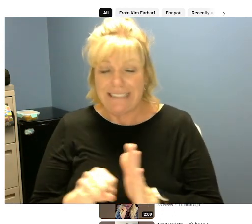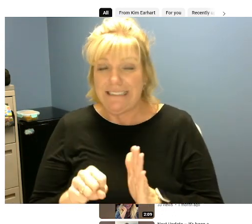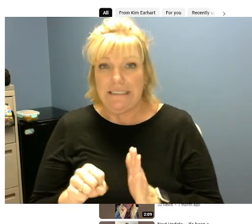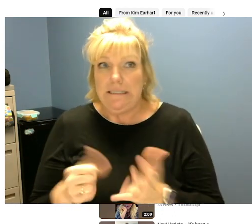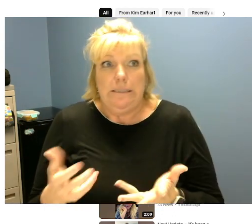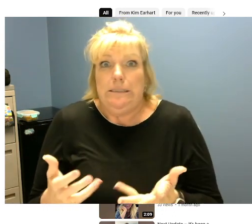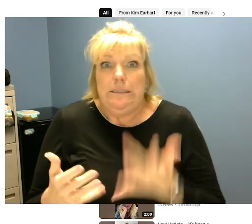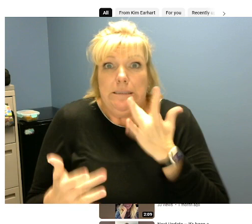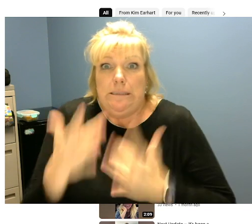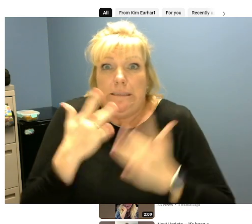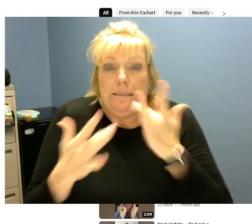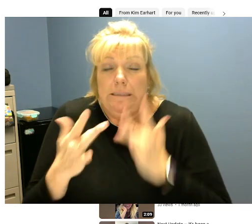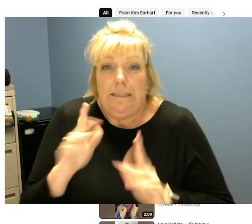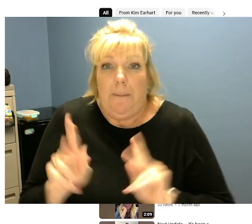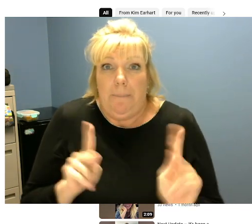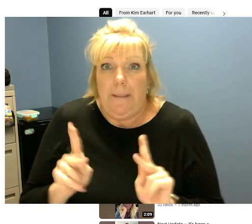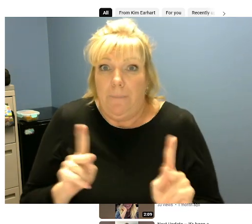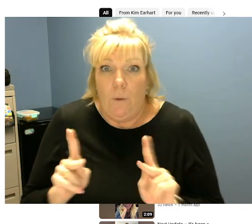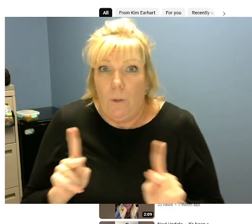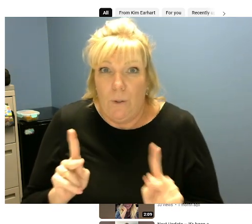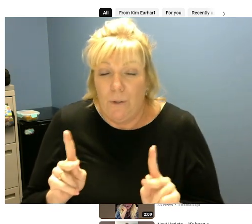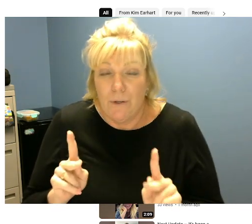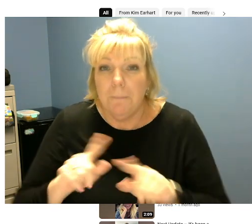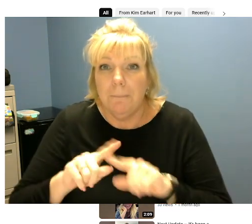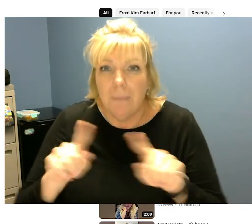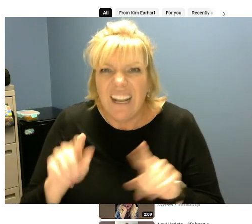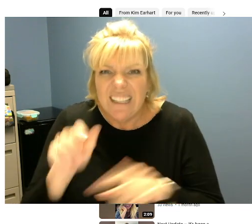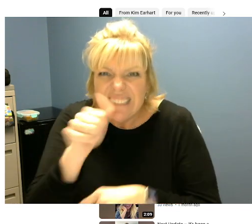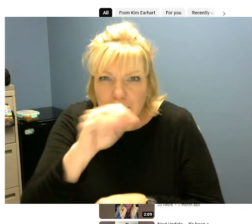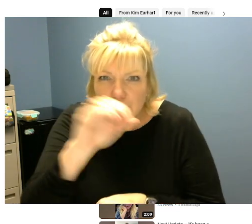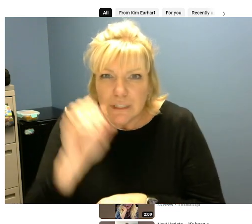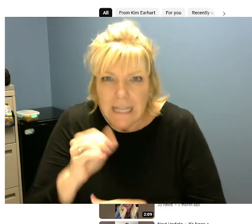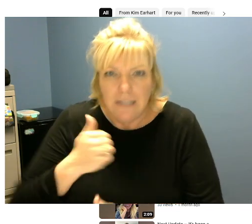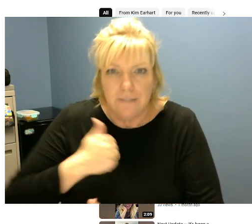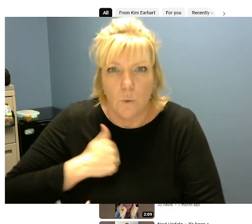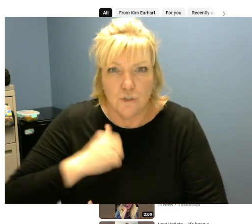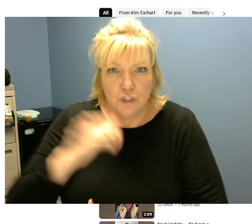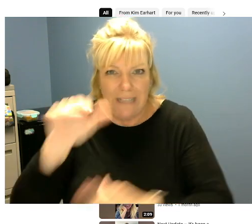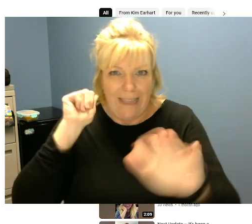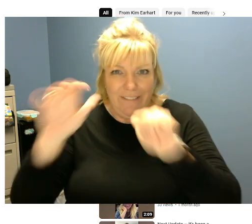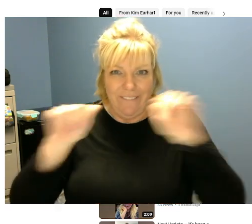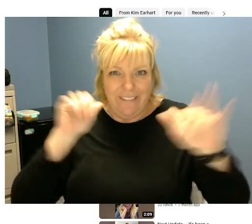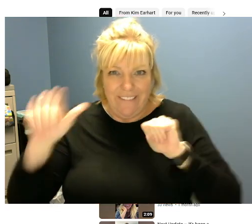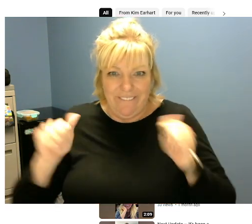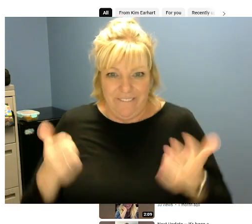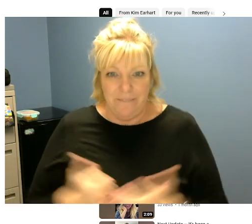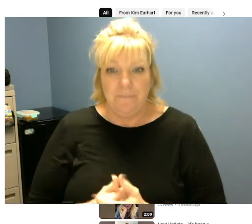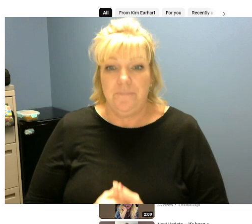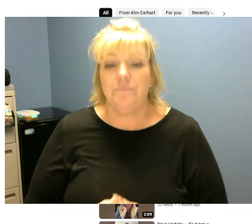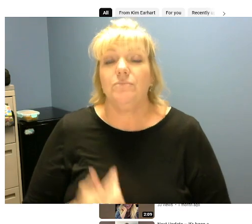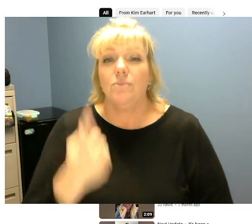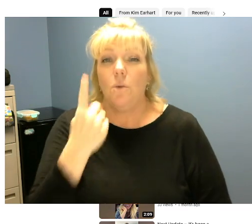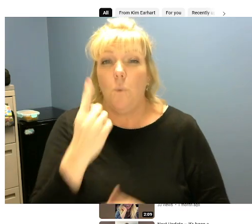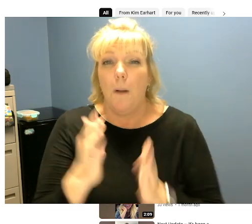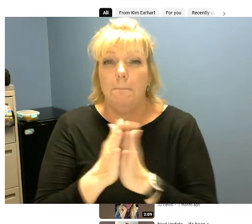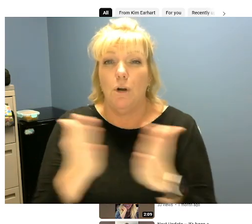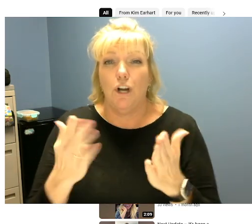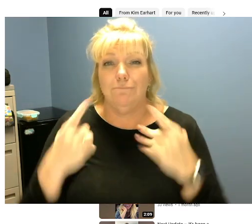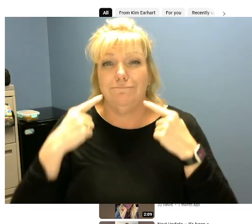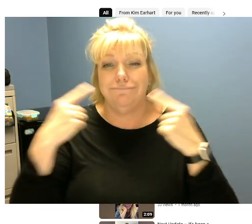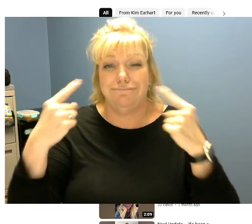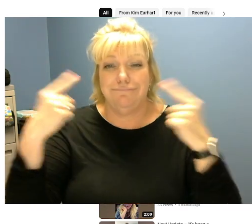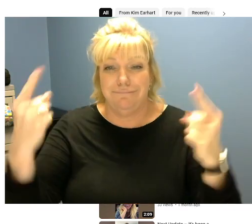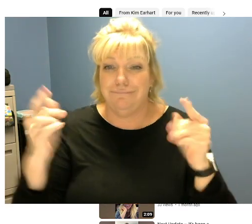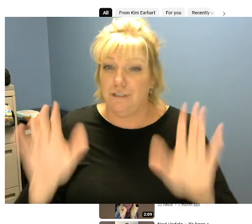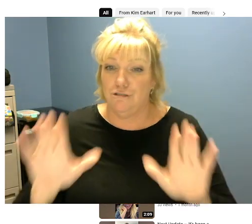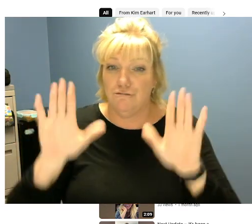roughly 10% are leaving by the end. There's this really great book called Mothers of Invention by Judith and